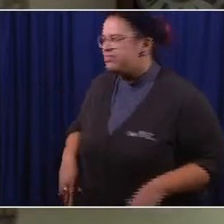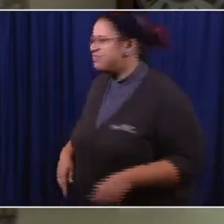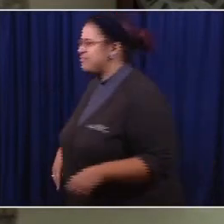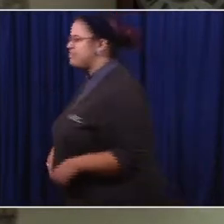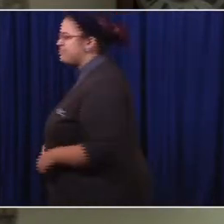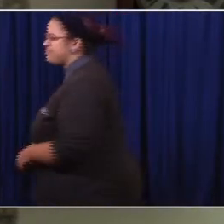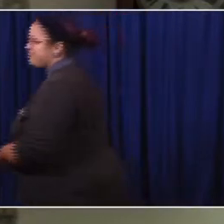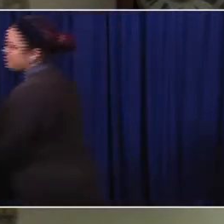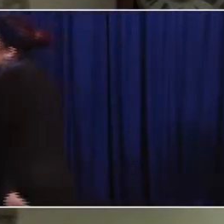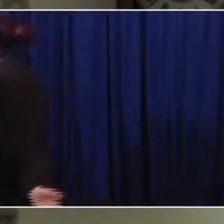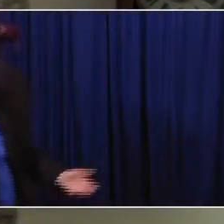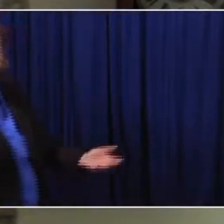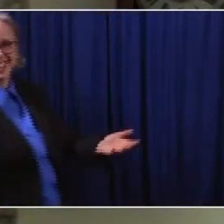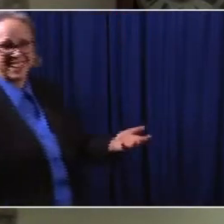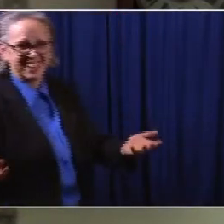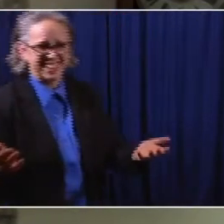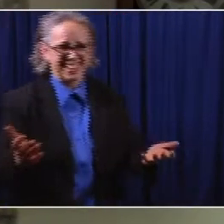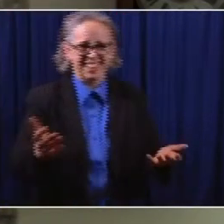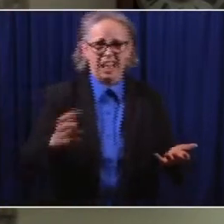to state the obvious.